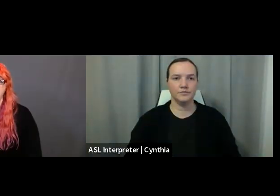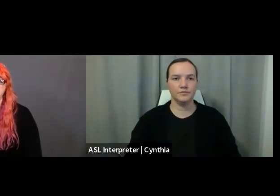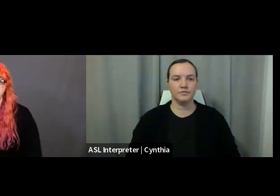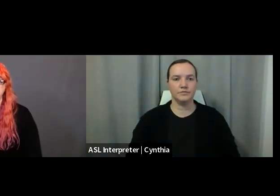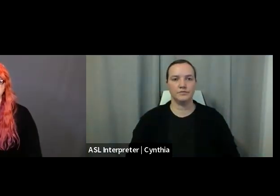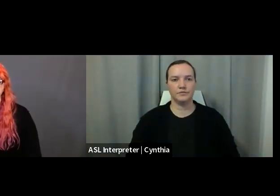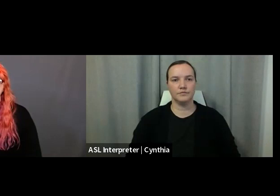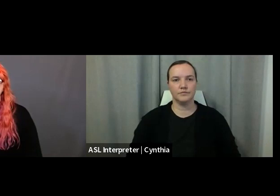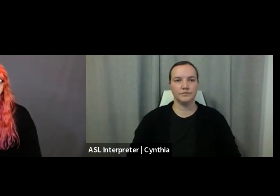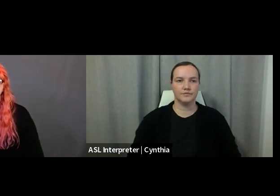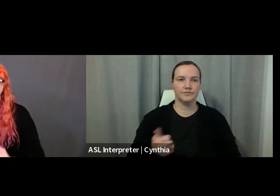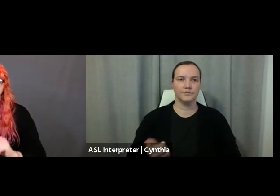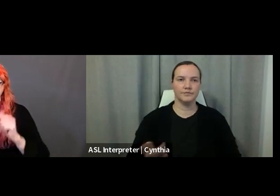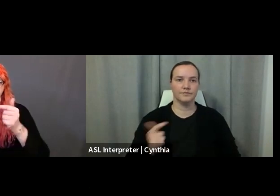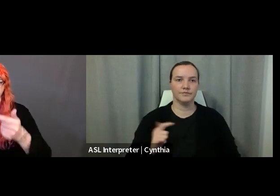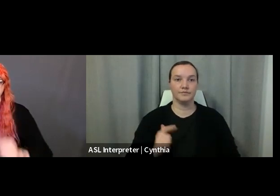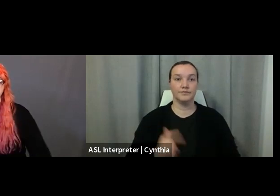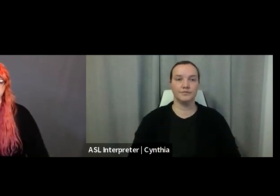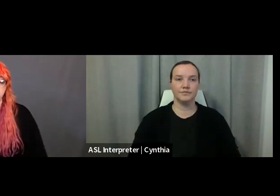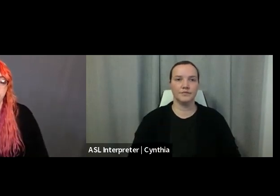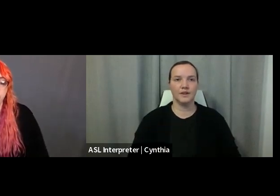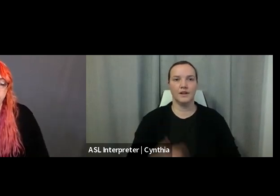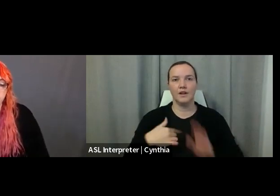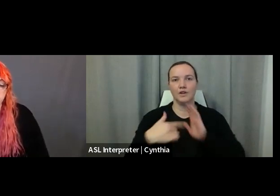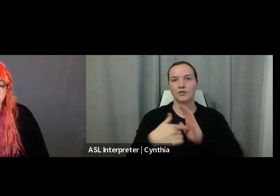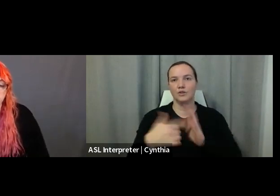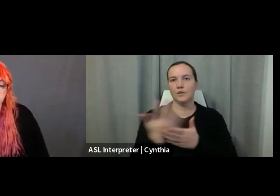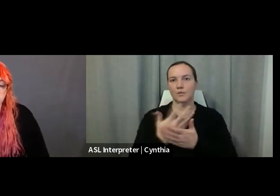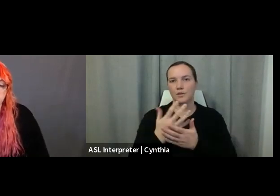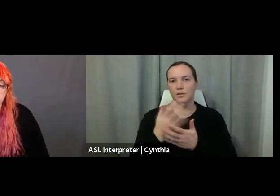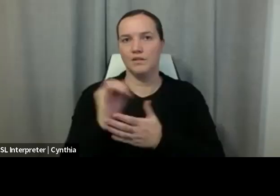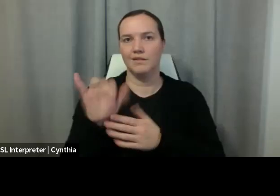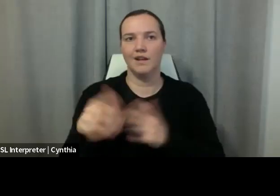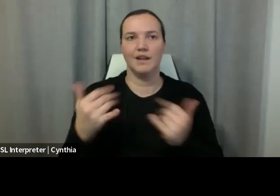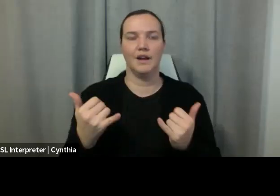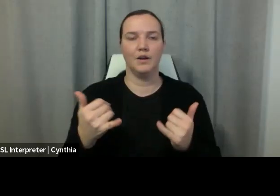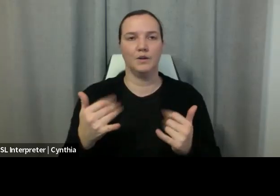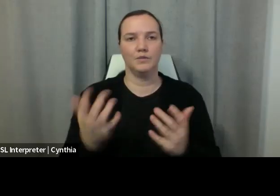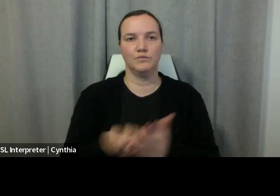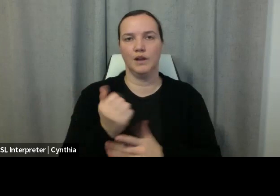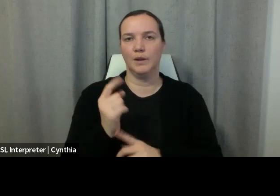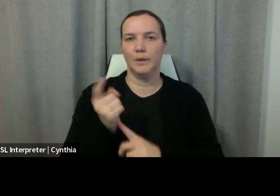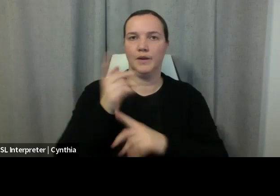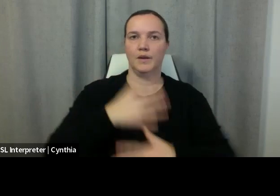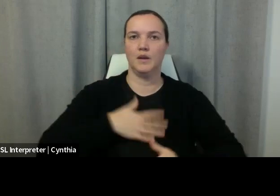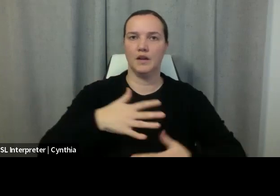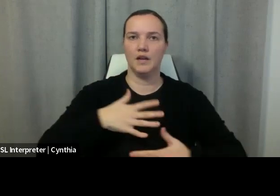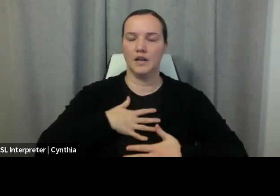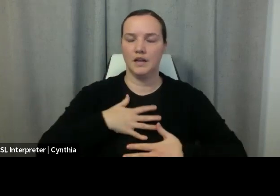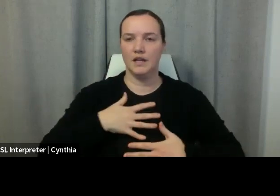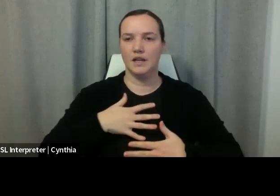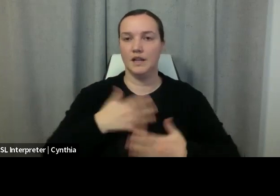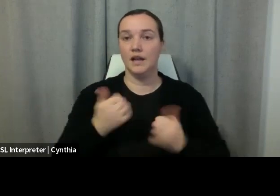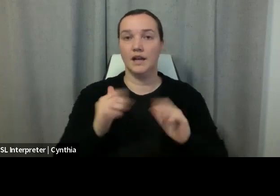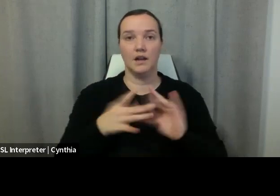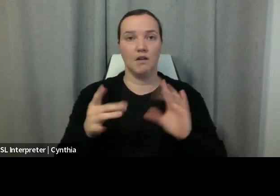So, you know, when I show a clip like that, just give a moment for breathing, taking space, any